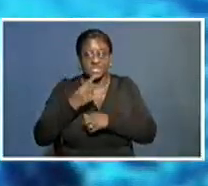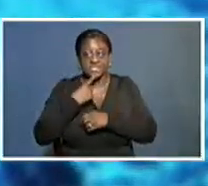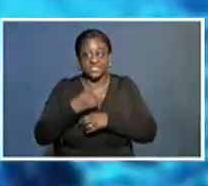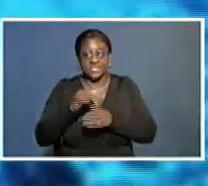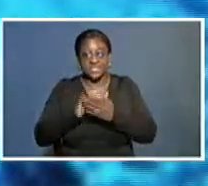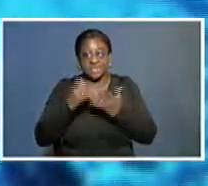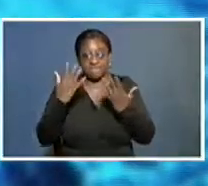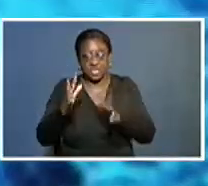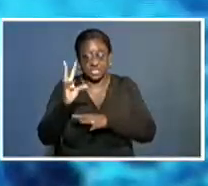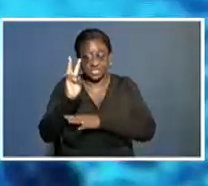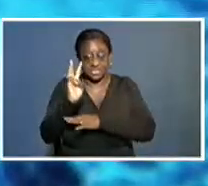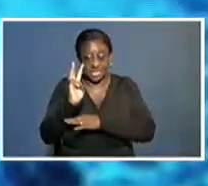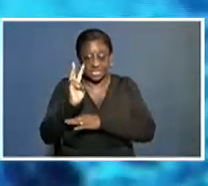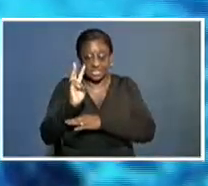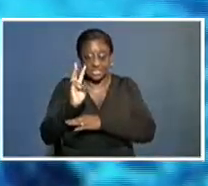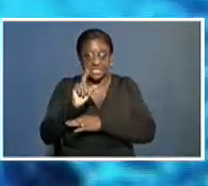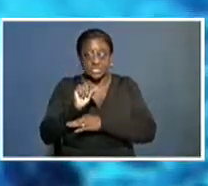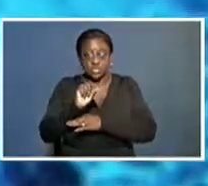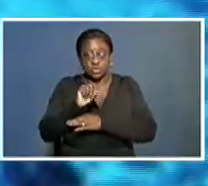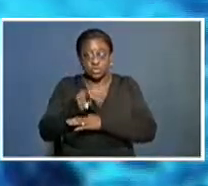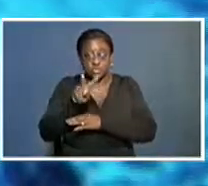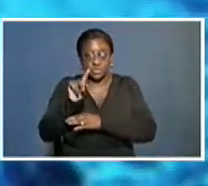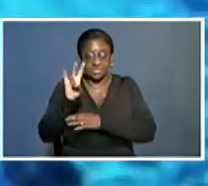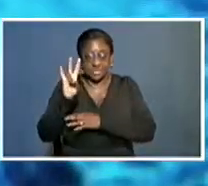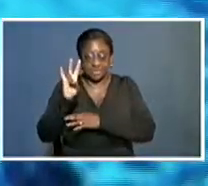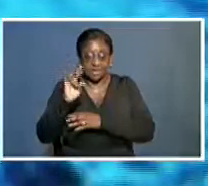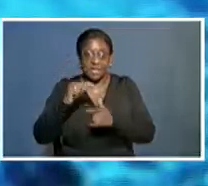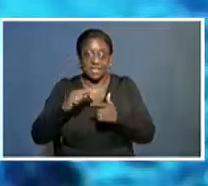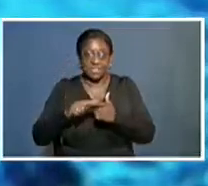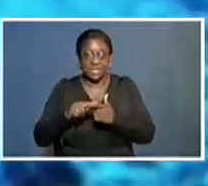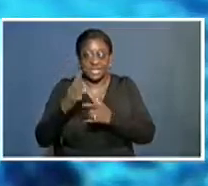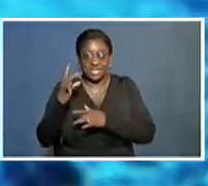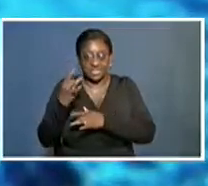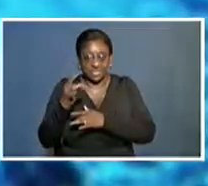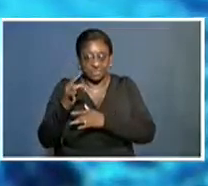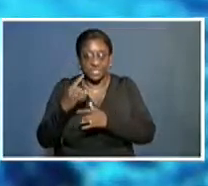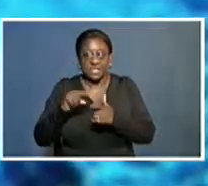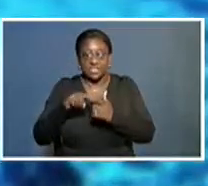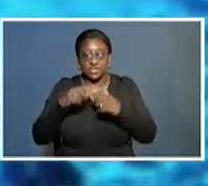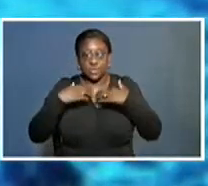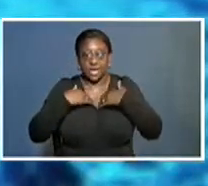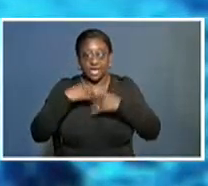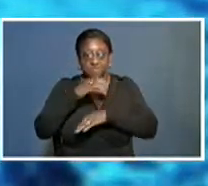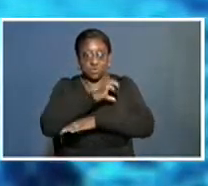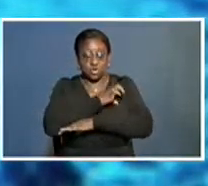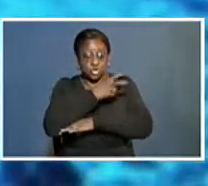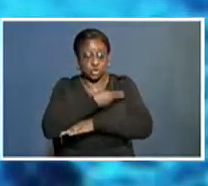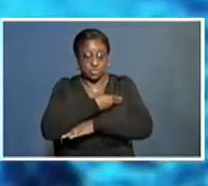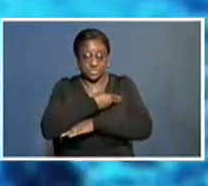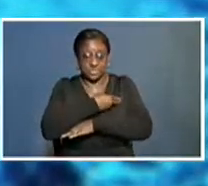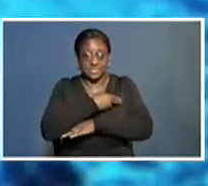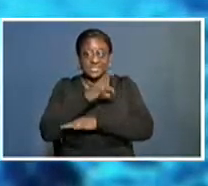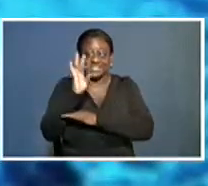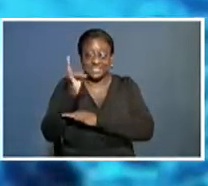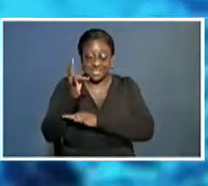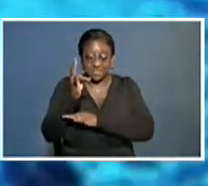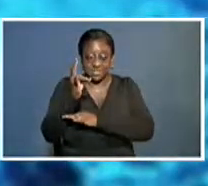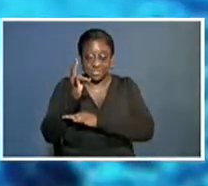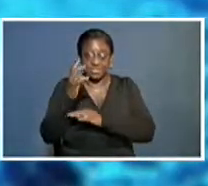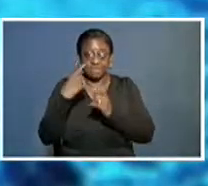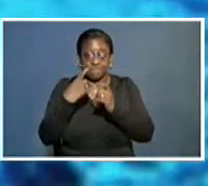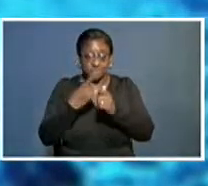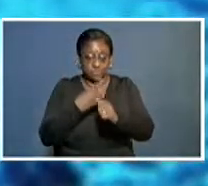in 2 minutes, 27.50 seconds, and 18th overall. Errol Thompson III, meantime, was 7th in his heat in 2